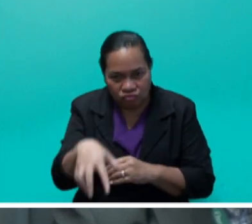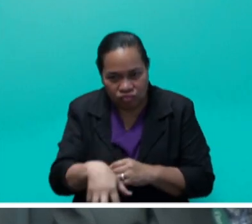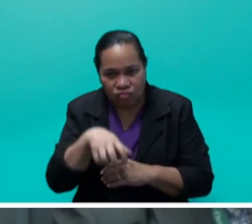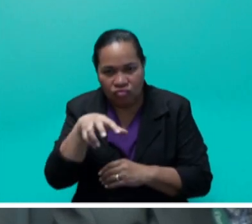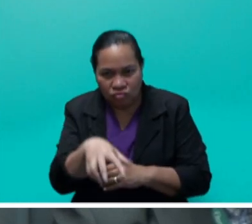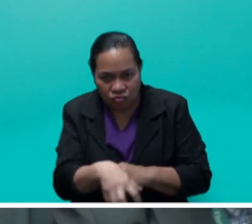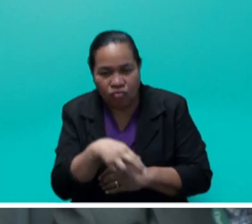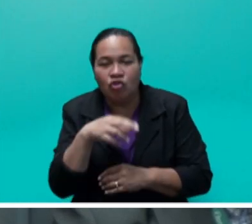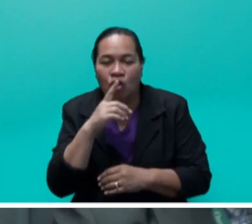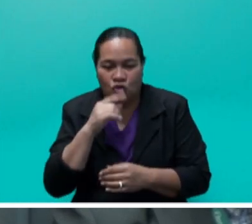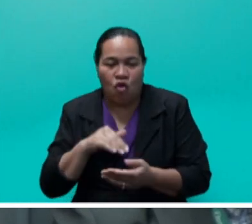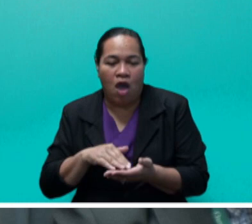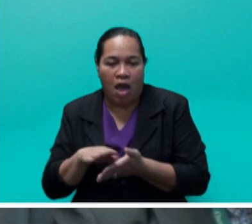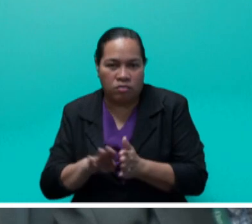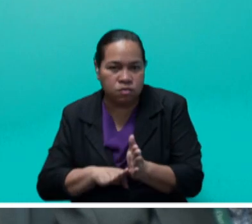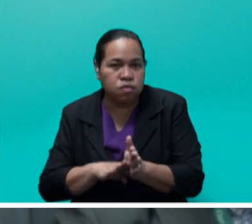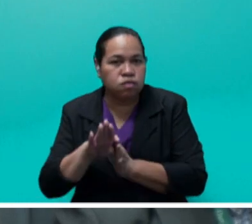aquaculture sector.